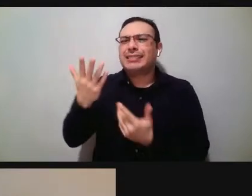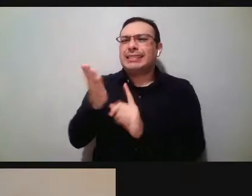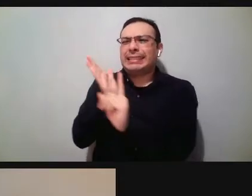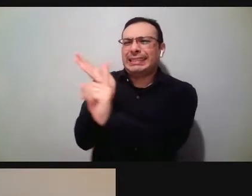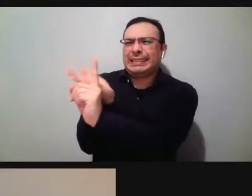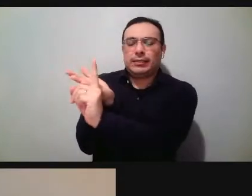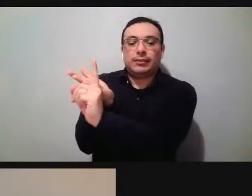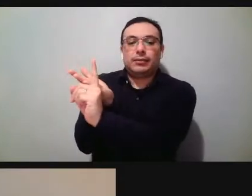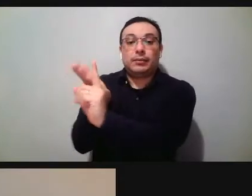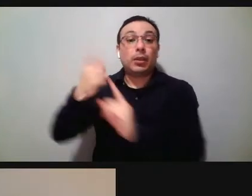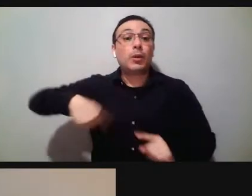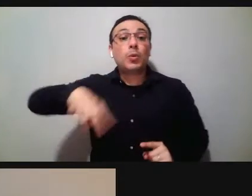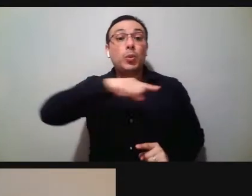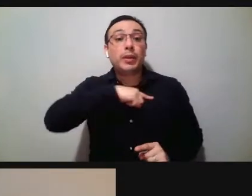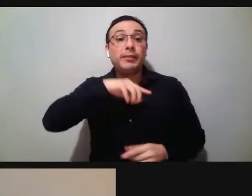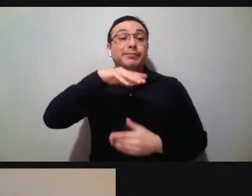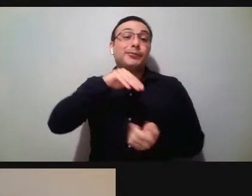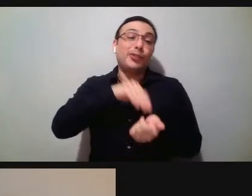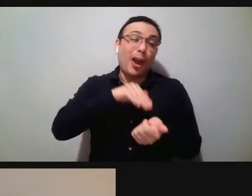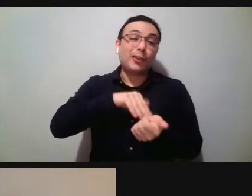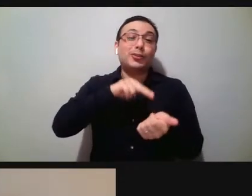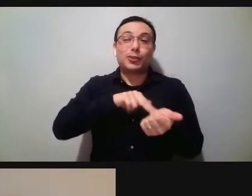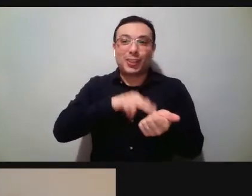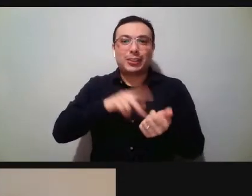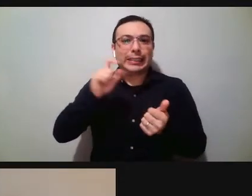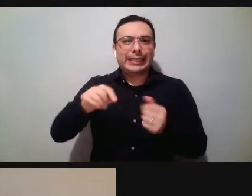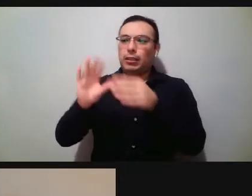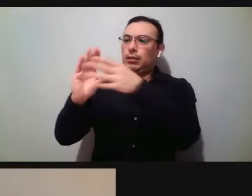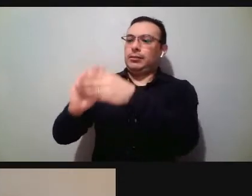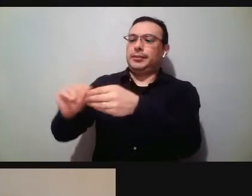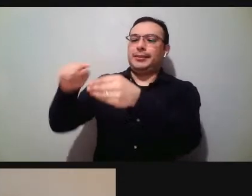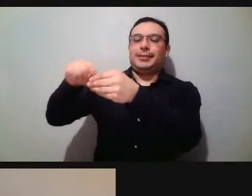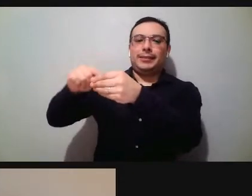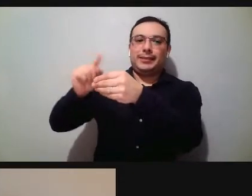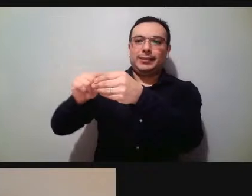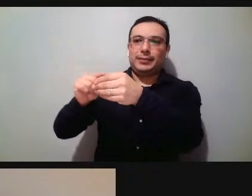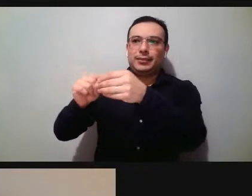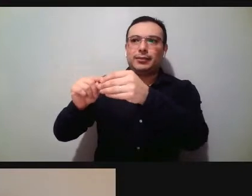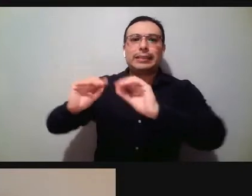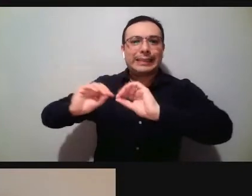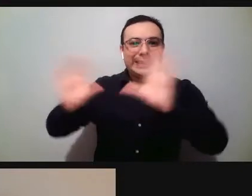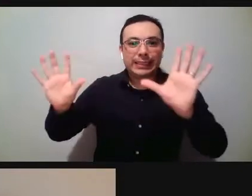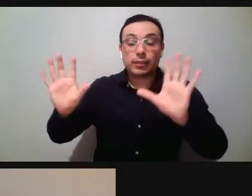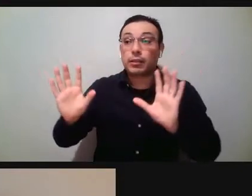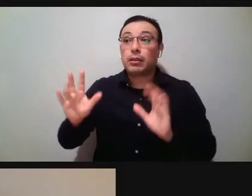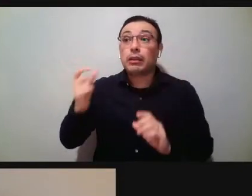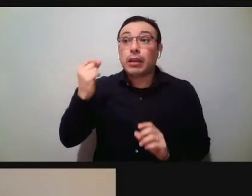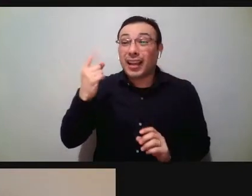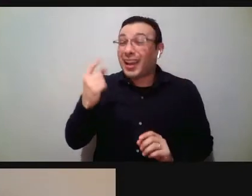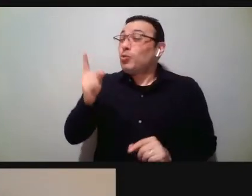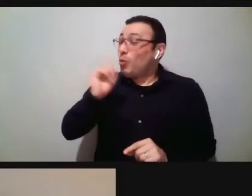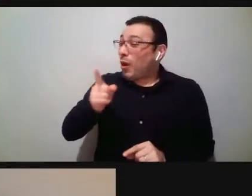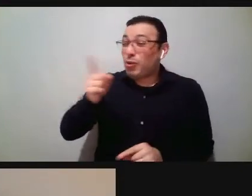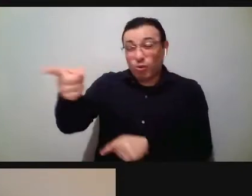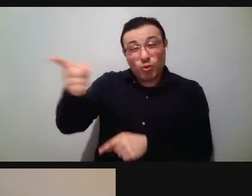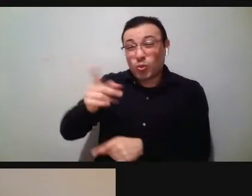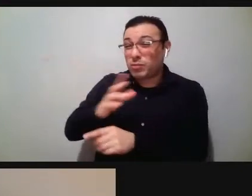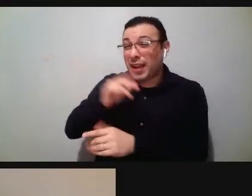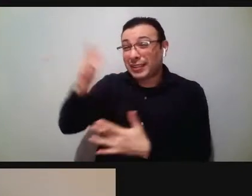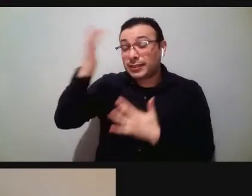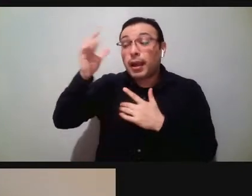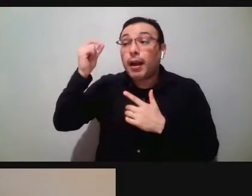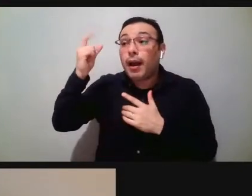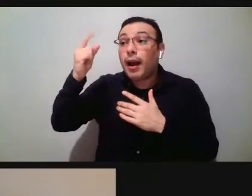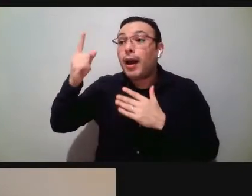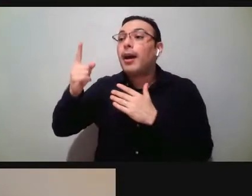part of that message is, if we're not all in this together, we're not going to get out of this. And we're still going to be living